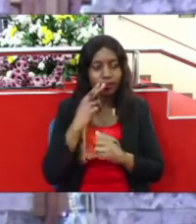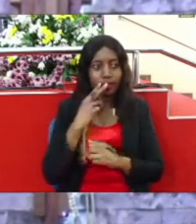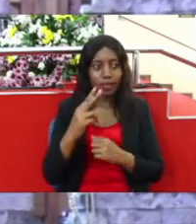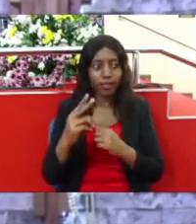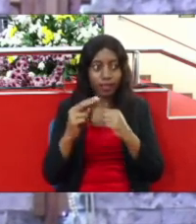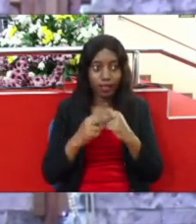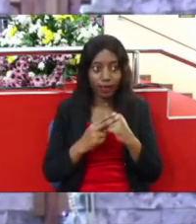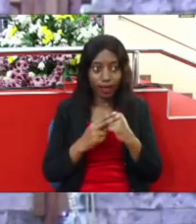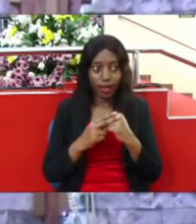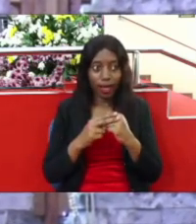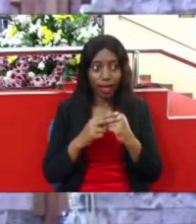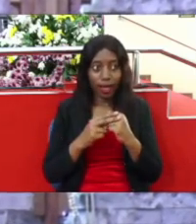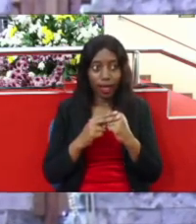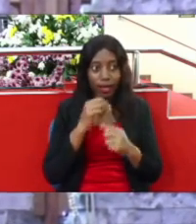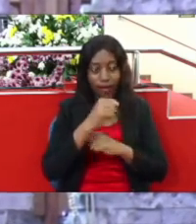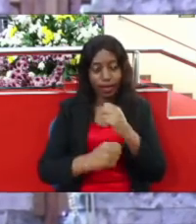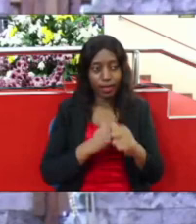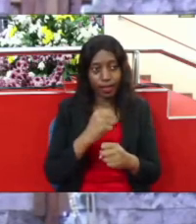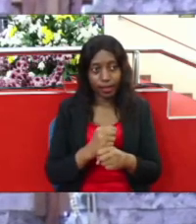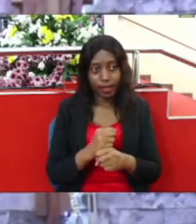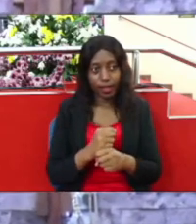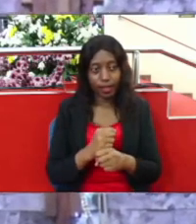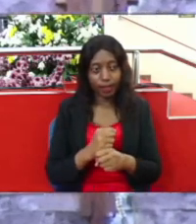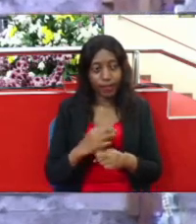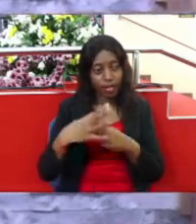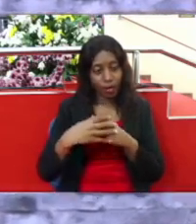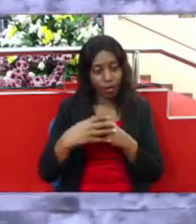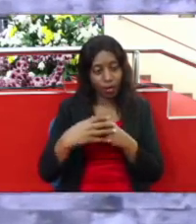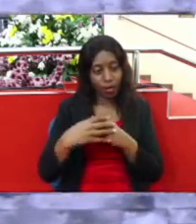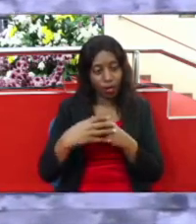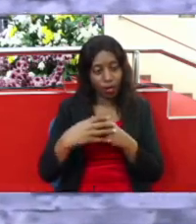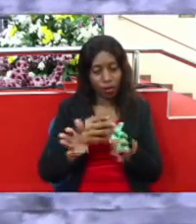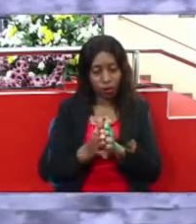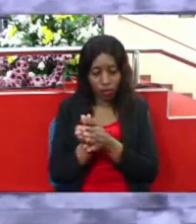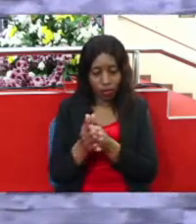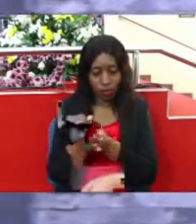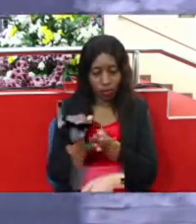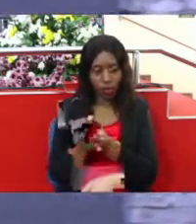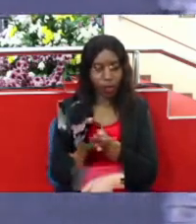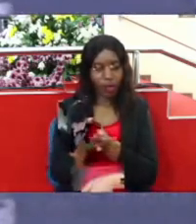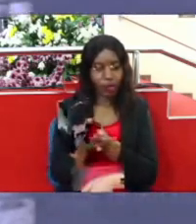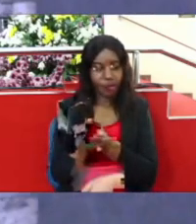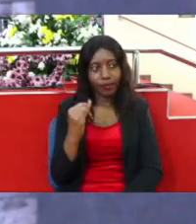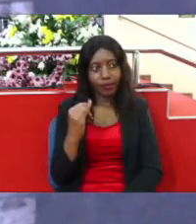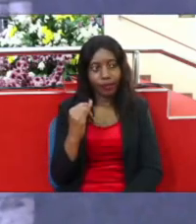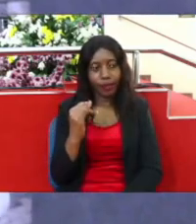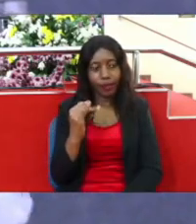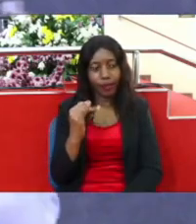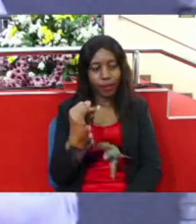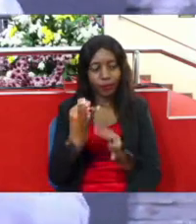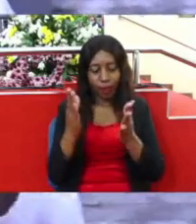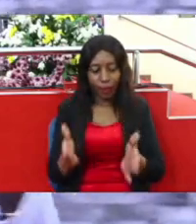quotes the book of Jonah. Akawa ananukuu kitabu cha Yona. As a person who reads scripture. Kama mtu